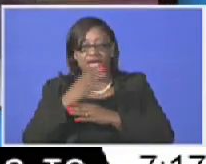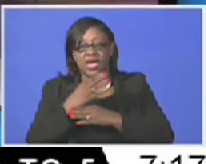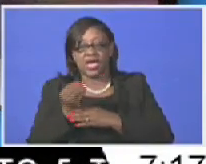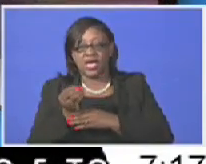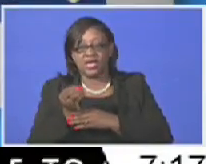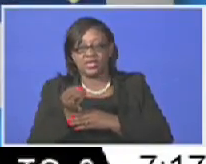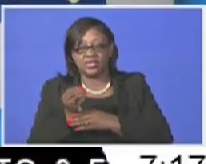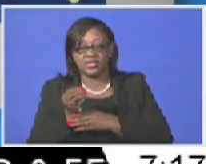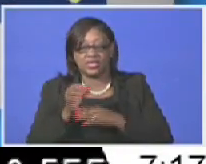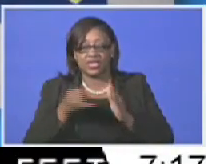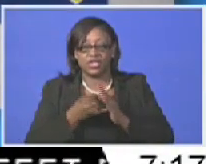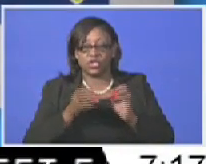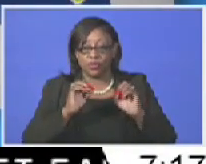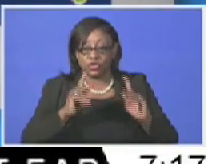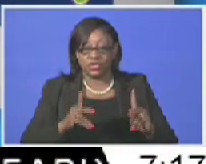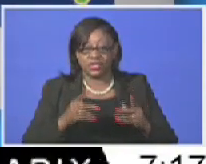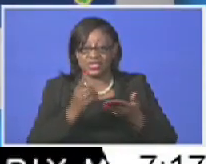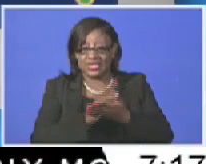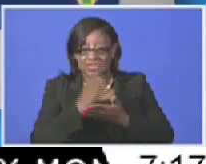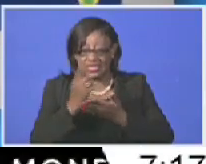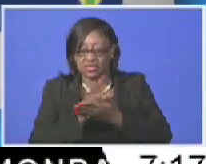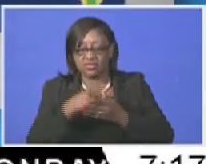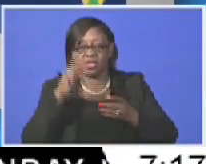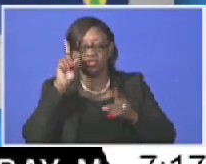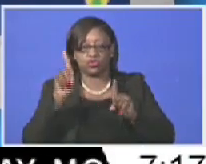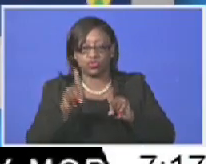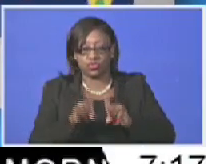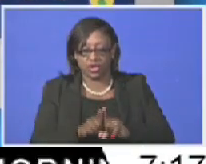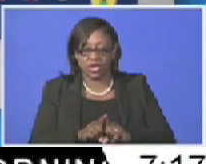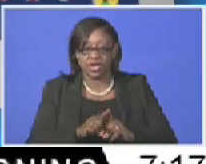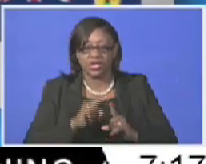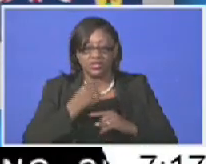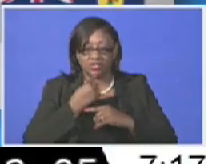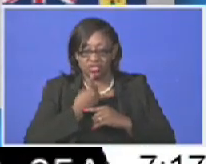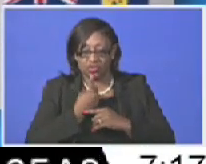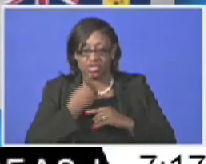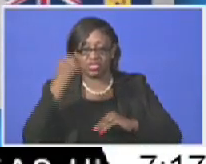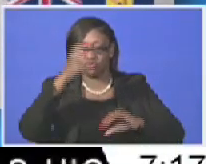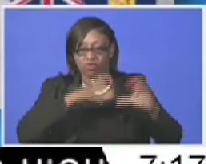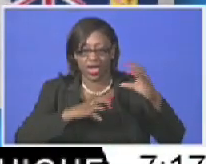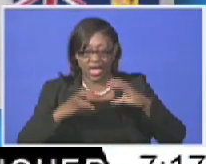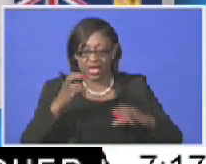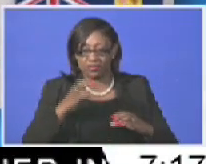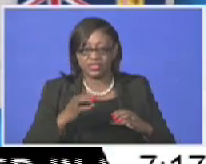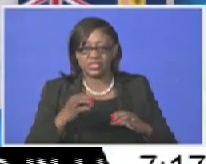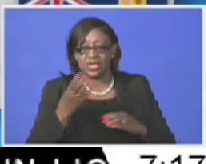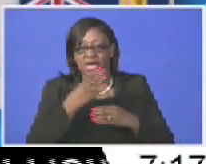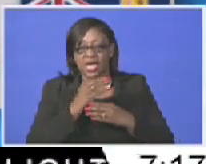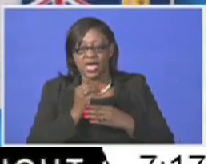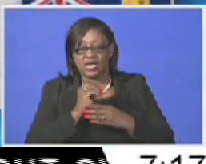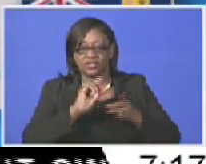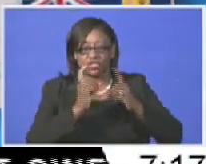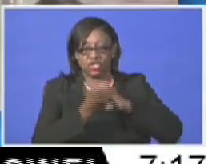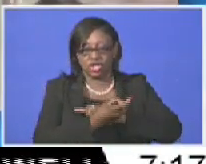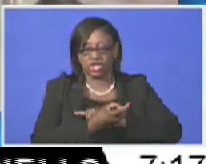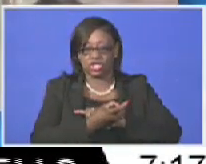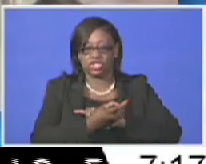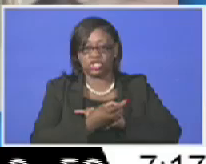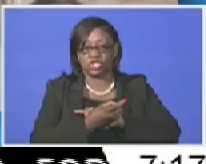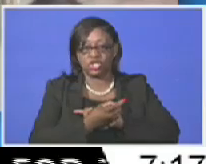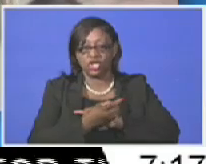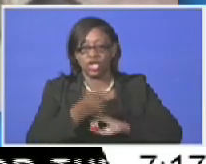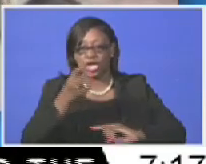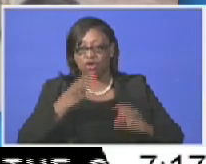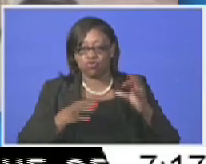program was an opportunity to discuss and agree to action on serious organized crime, criminal justice reform, and